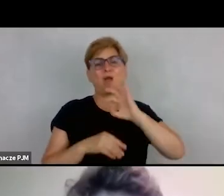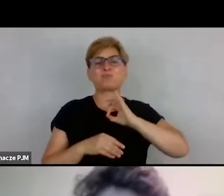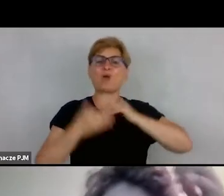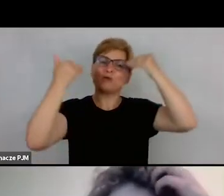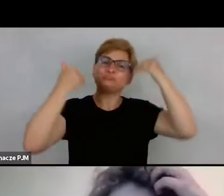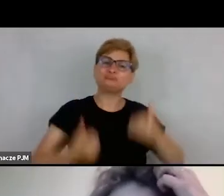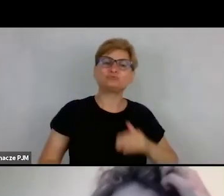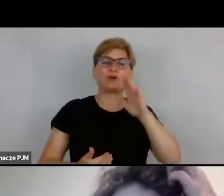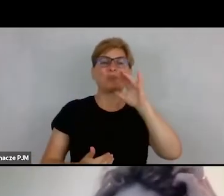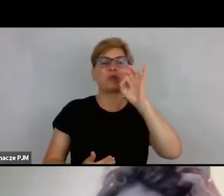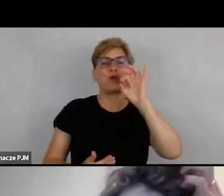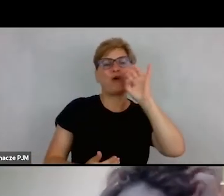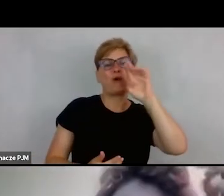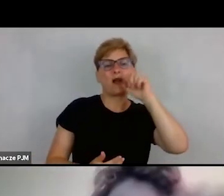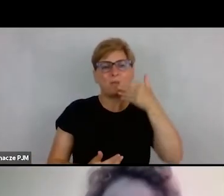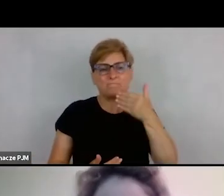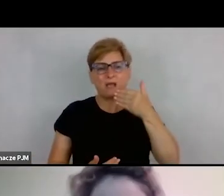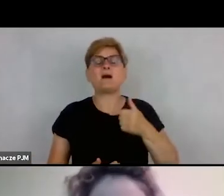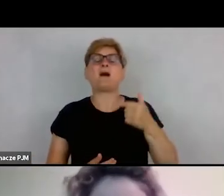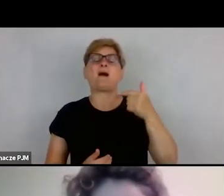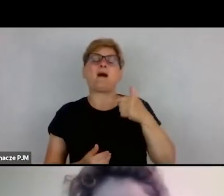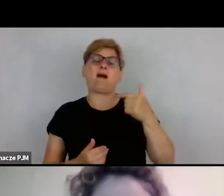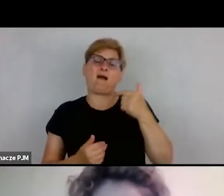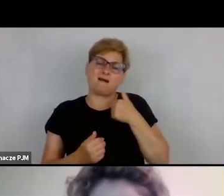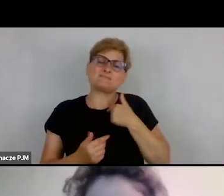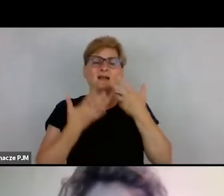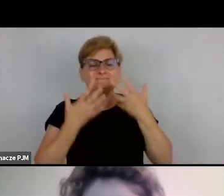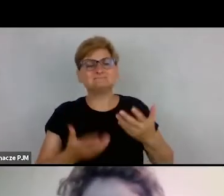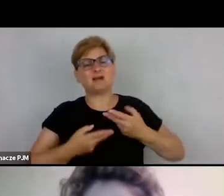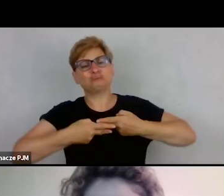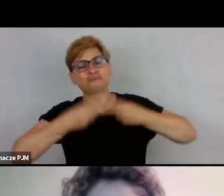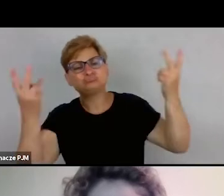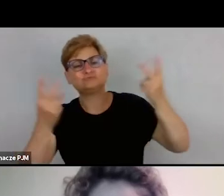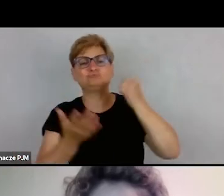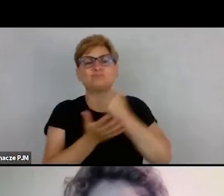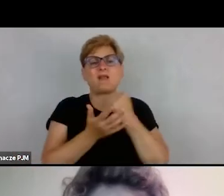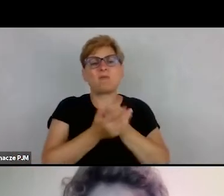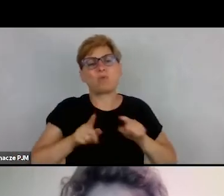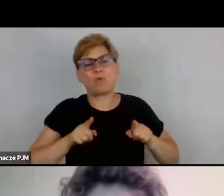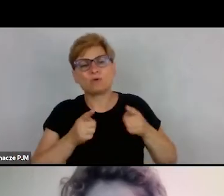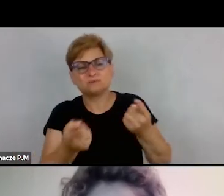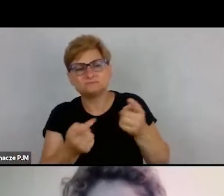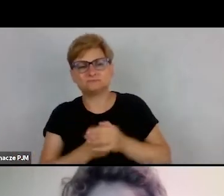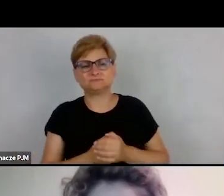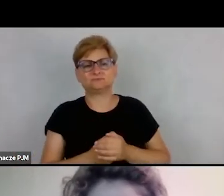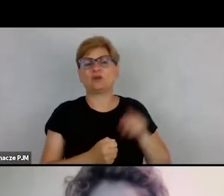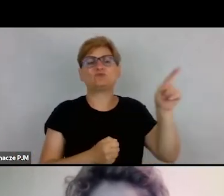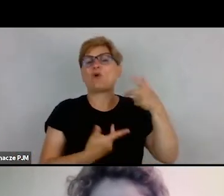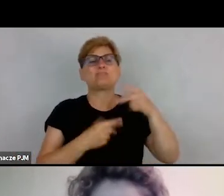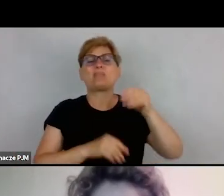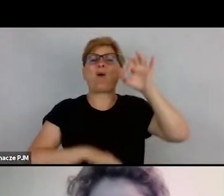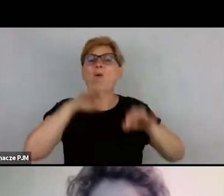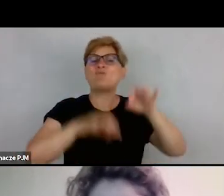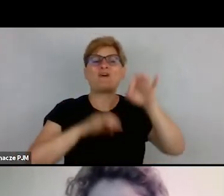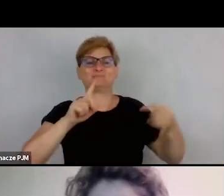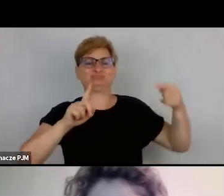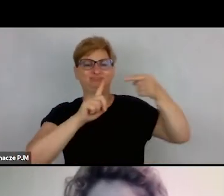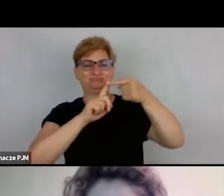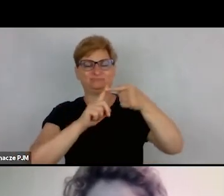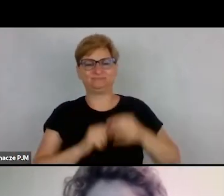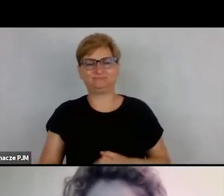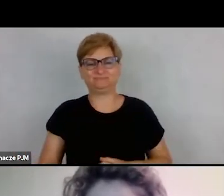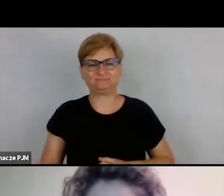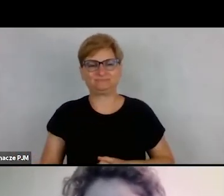mean, you know, I'm here today obviously to talk about gender-based violence and efforts to engage men in